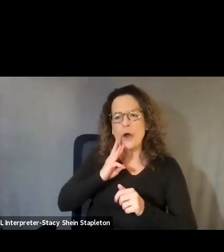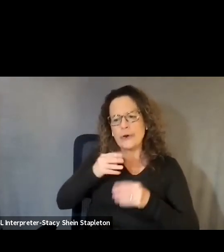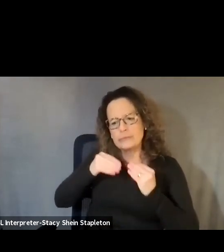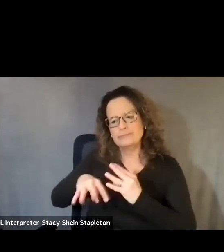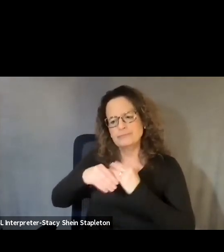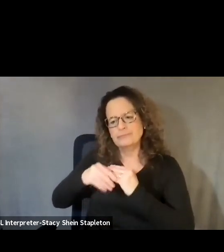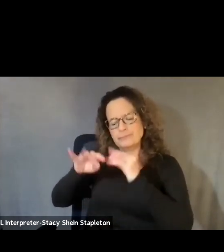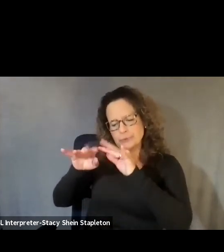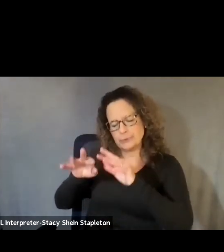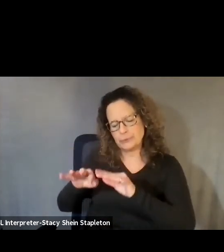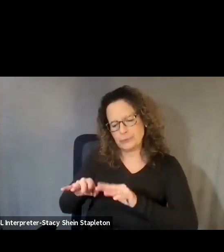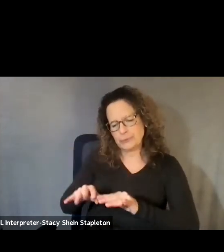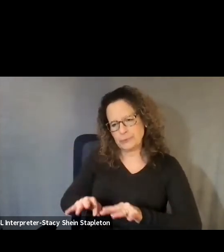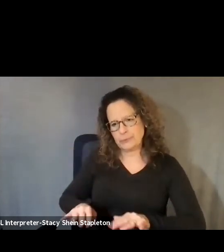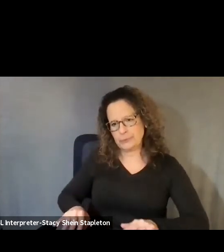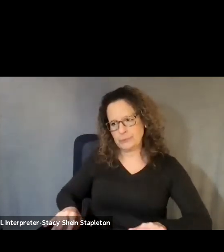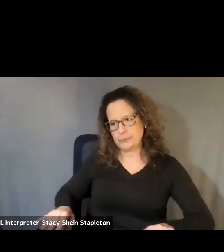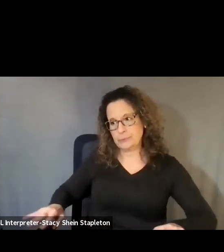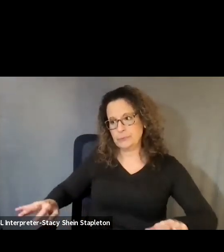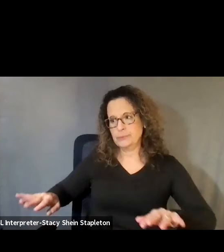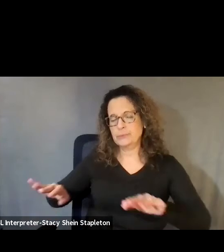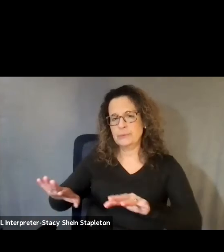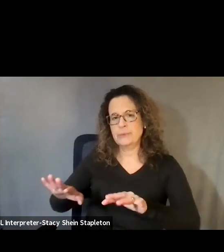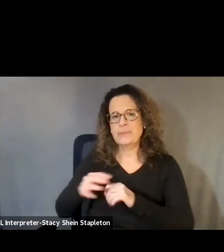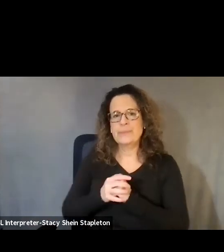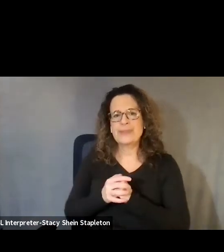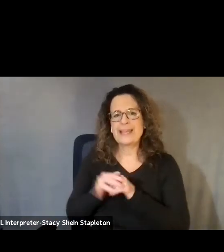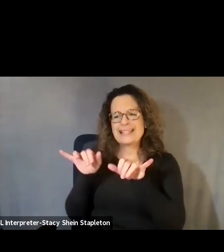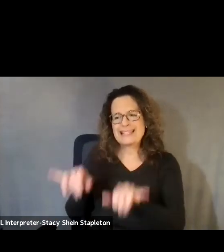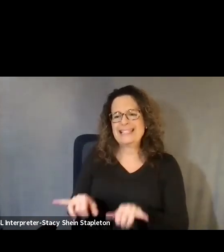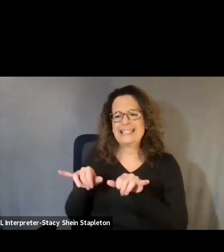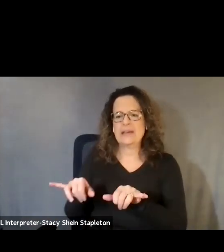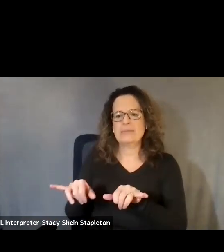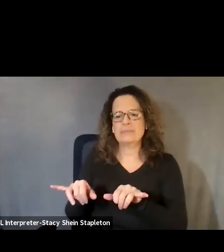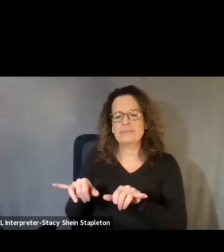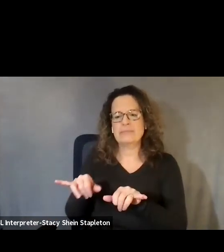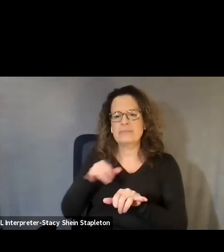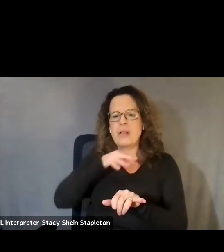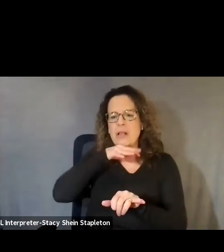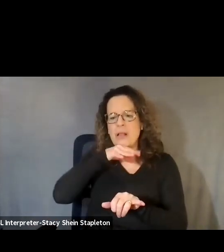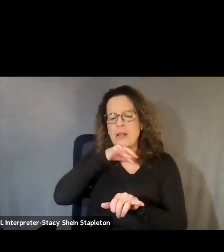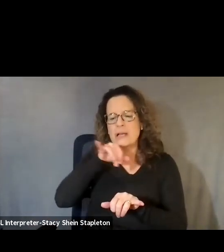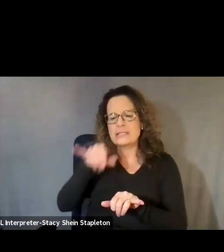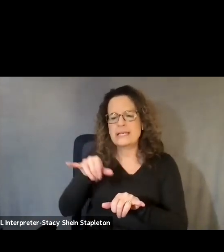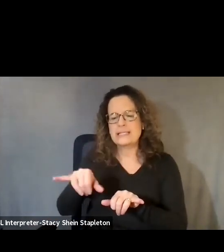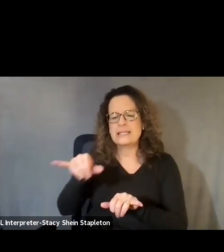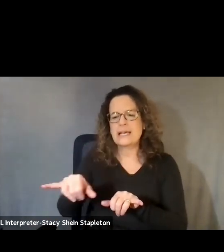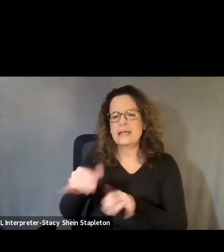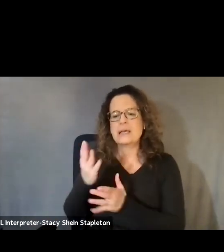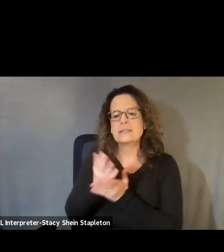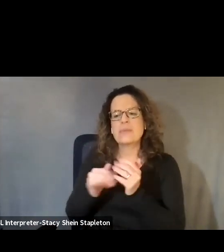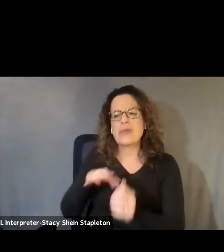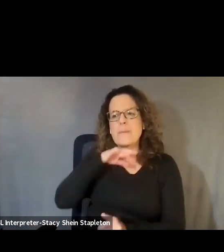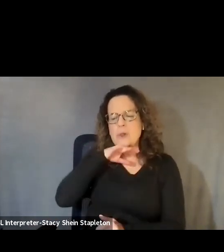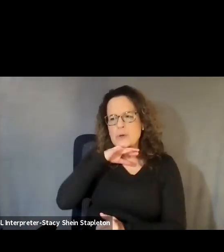often sank to the bottom of those working harbors and rivers where it stayed. And a lot of times those kinds of pollutants